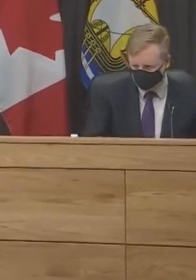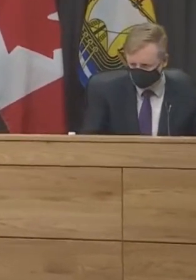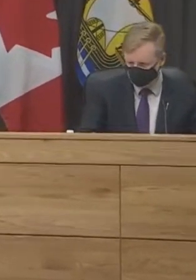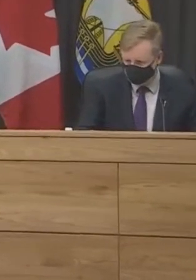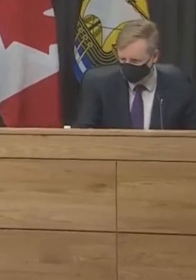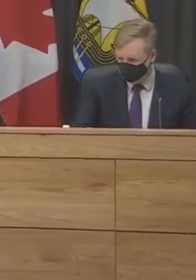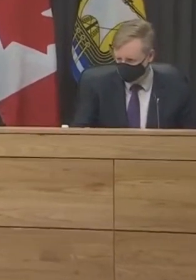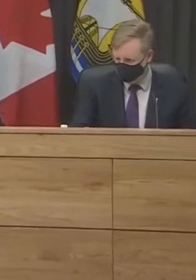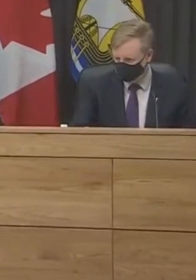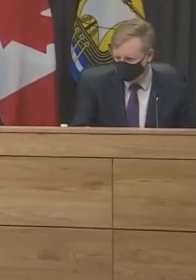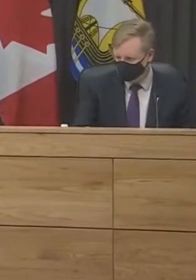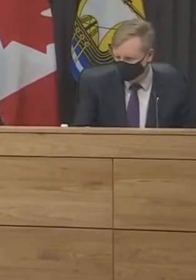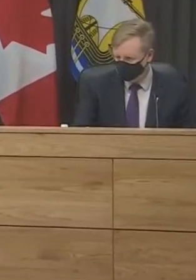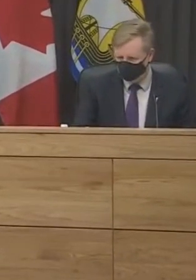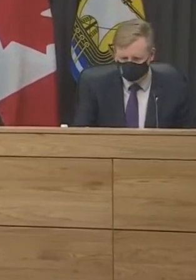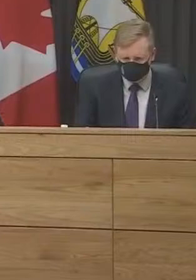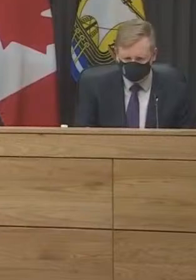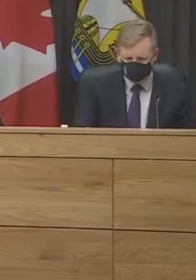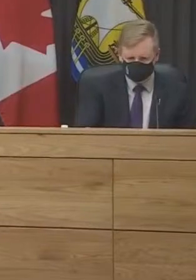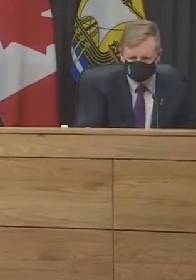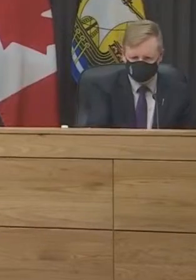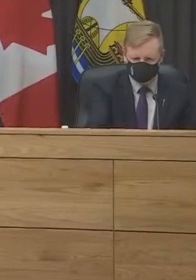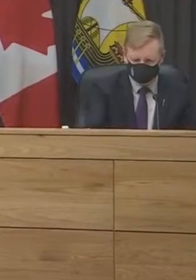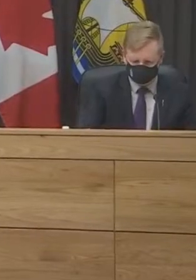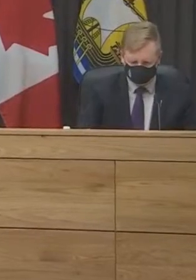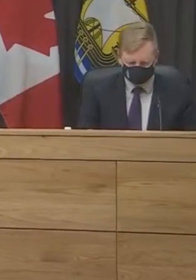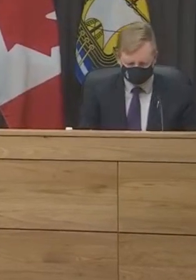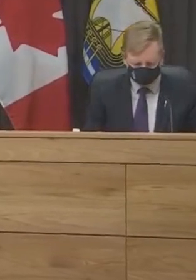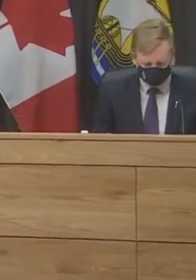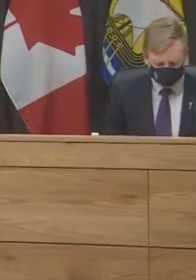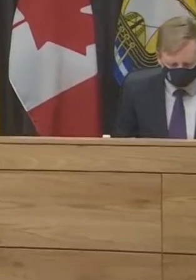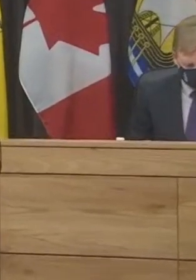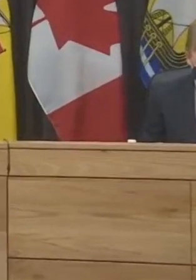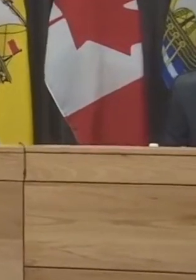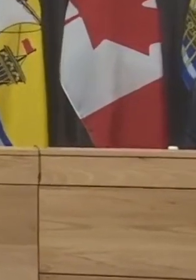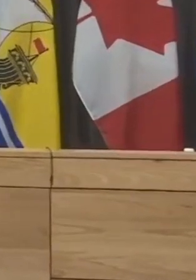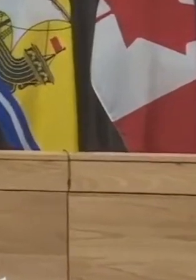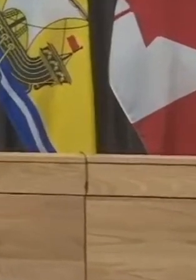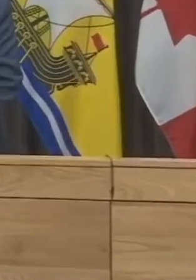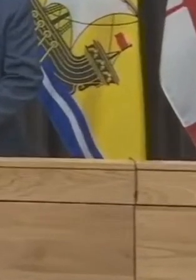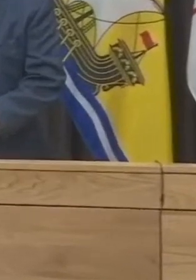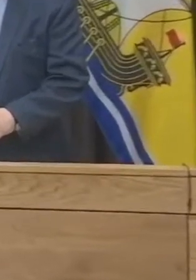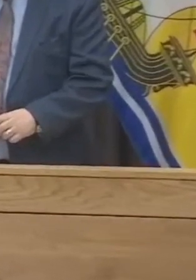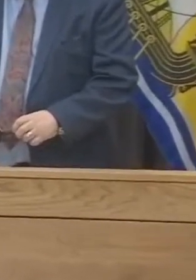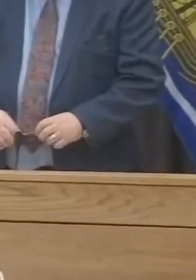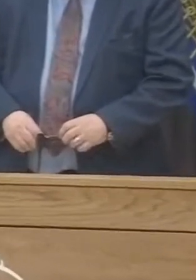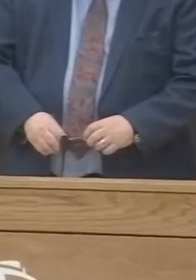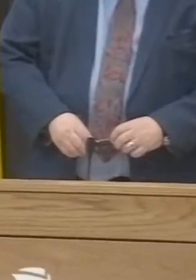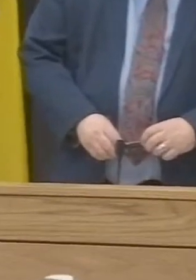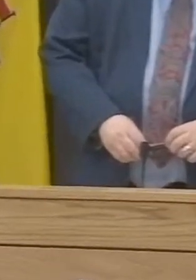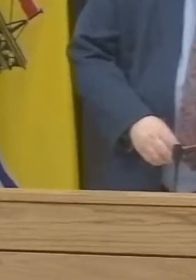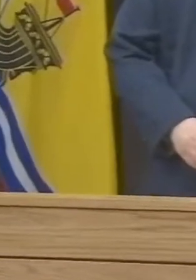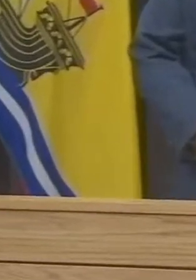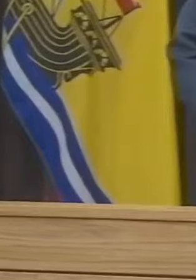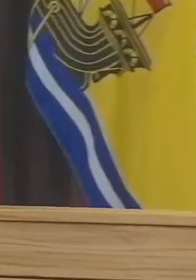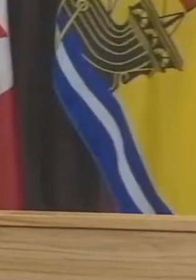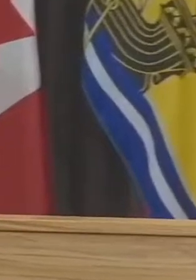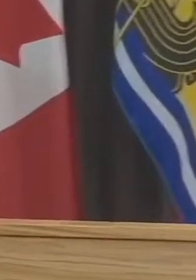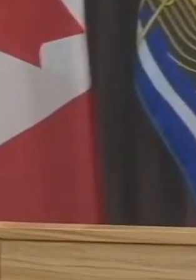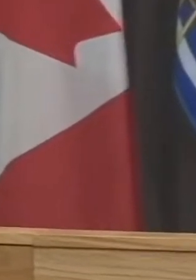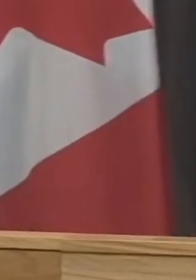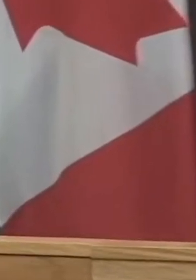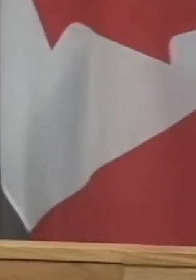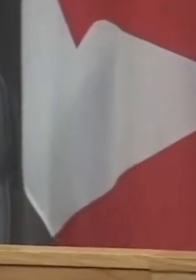Development. Les porte-paroles aujourd'hui sont le médecin hygiéniste en chef, le Dr. Jennifer Russell, et